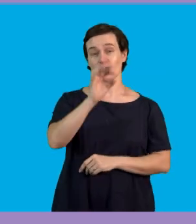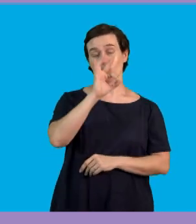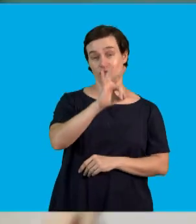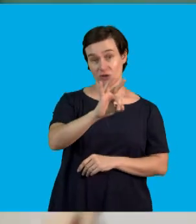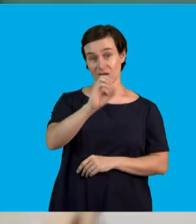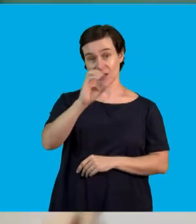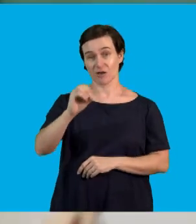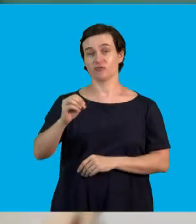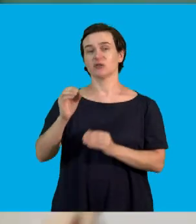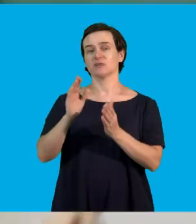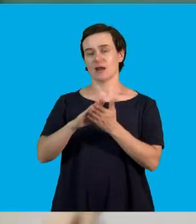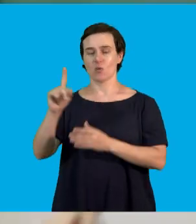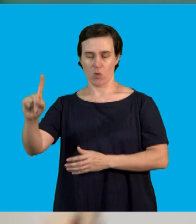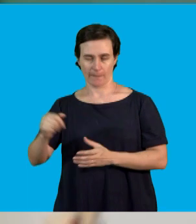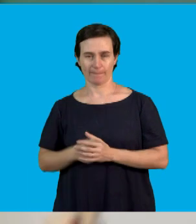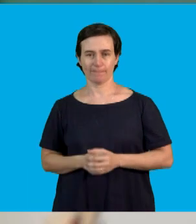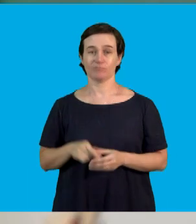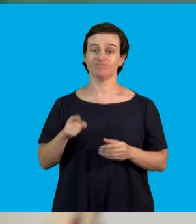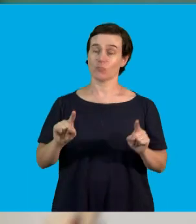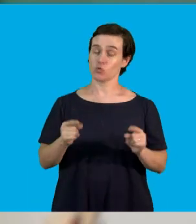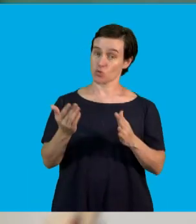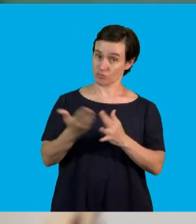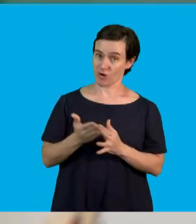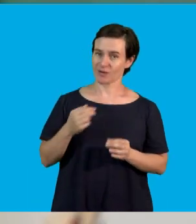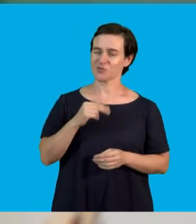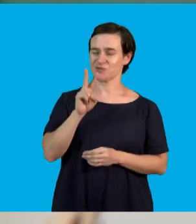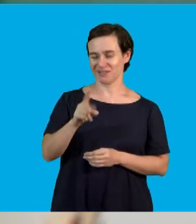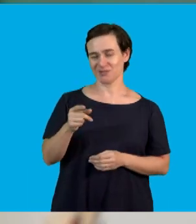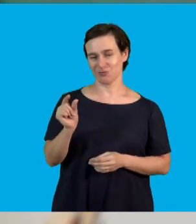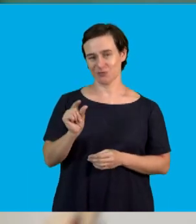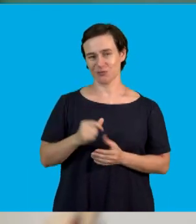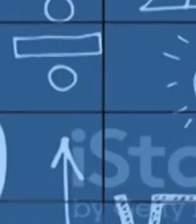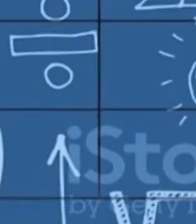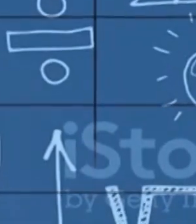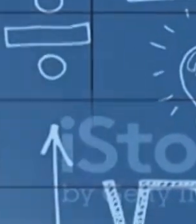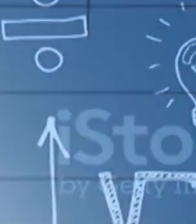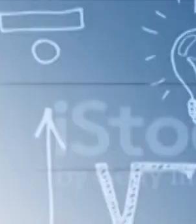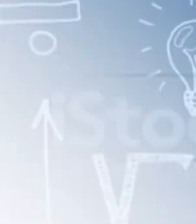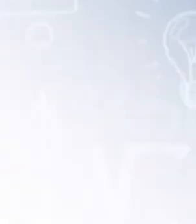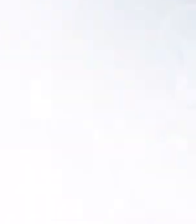85,301. Let's quickly go to an ad break, and then we'll see you just now for more calculations.